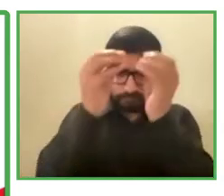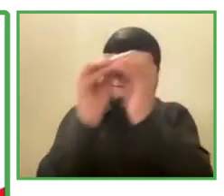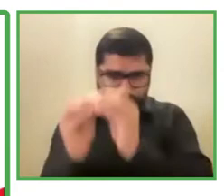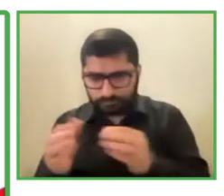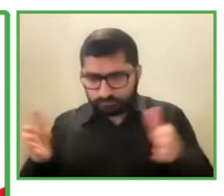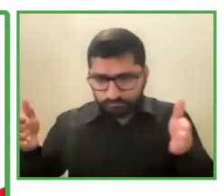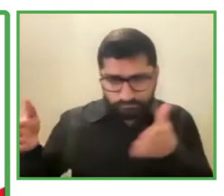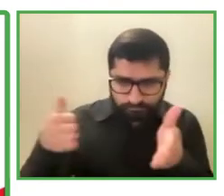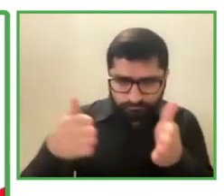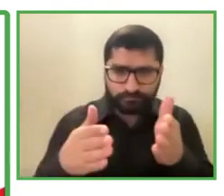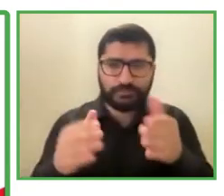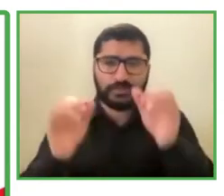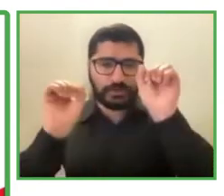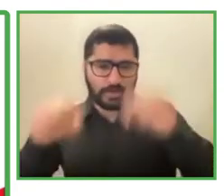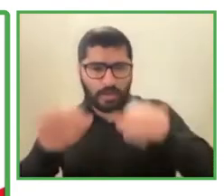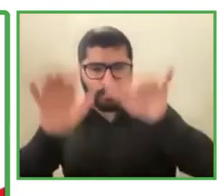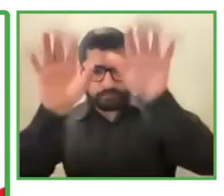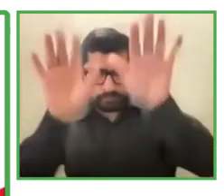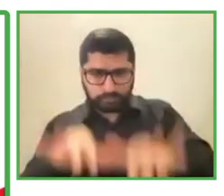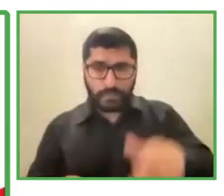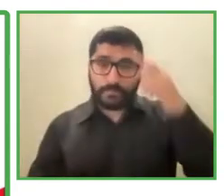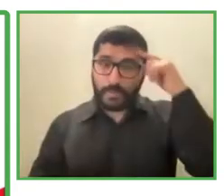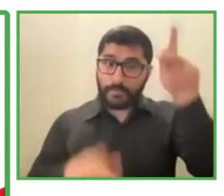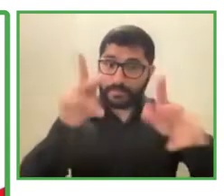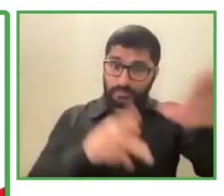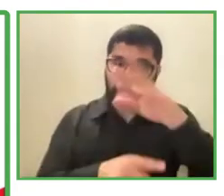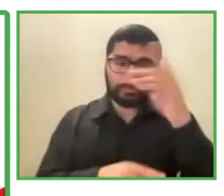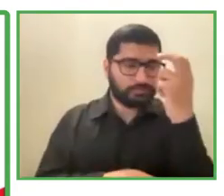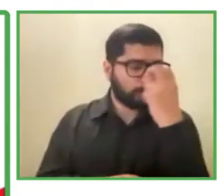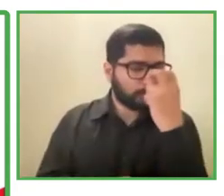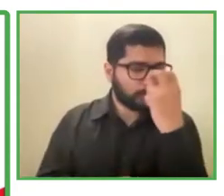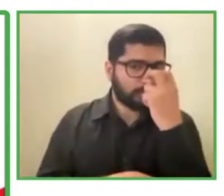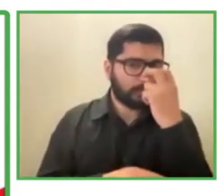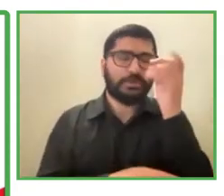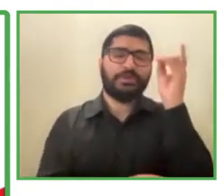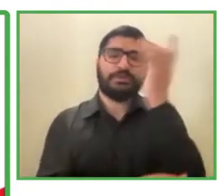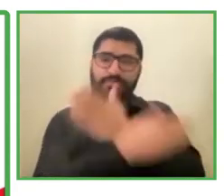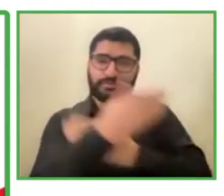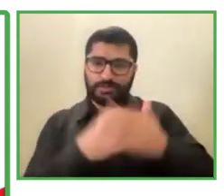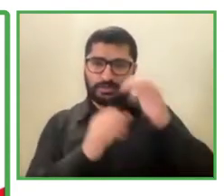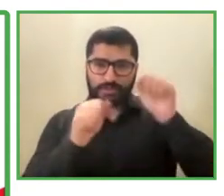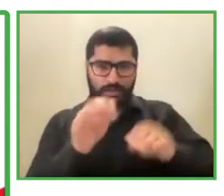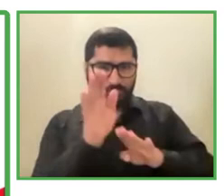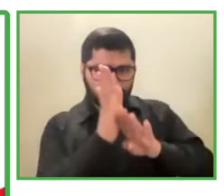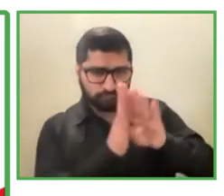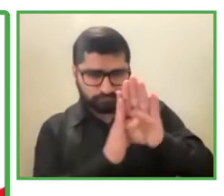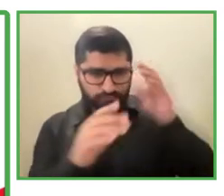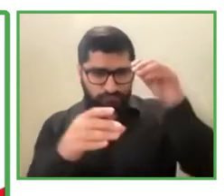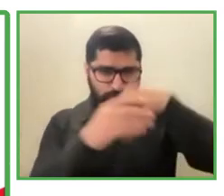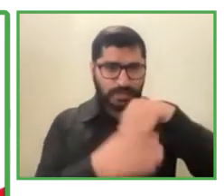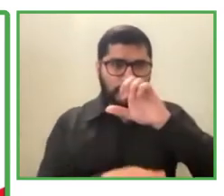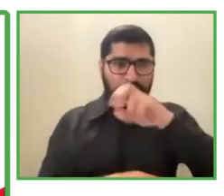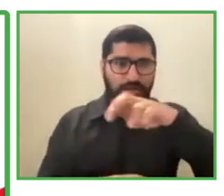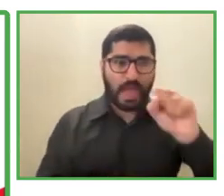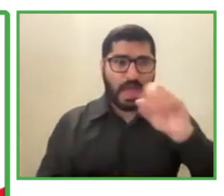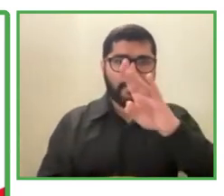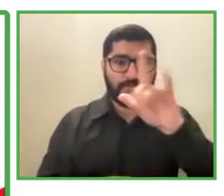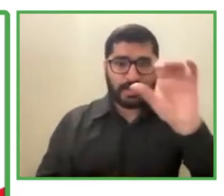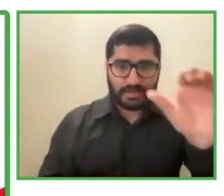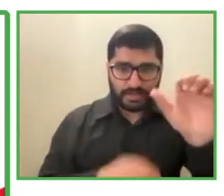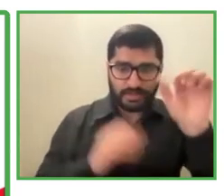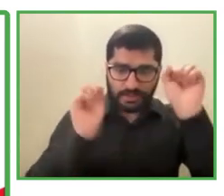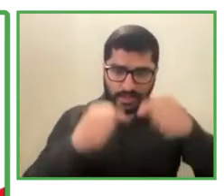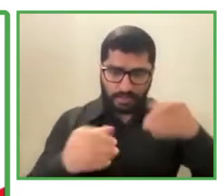at Enable India by people with vision impairment for people with vision impairment to